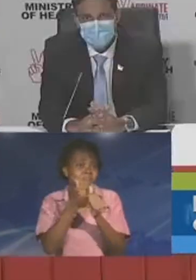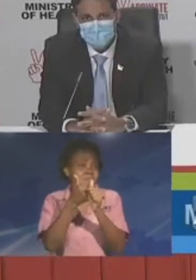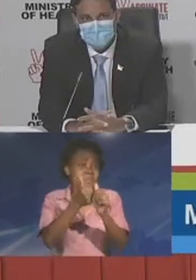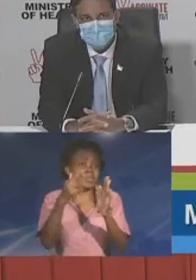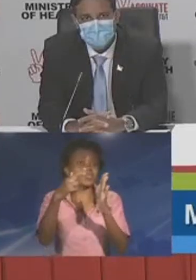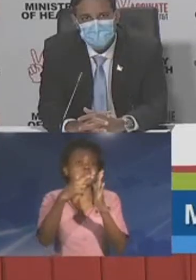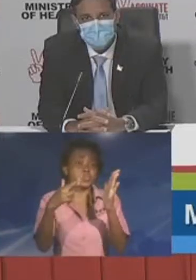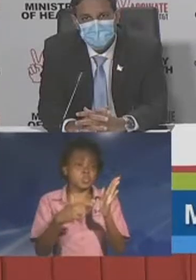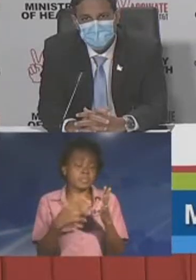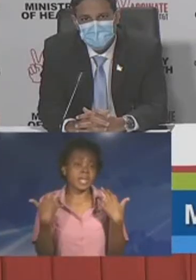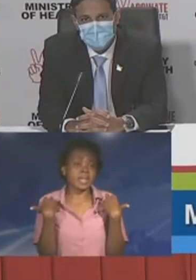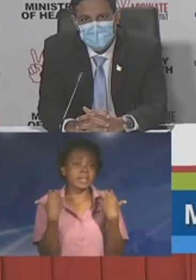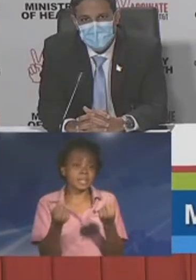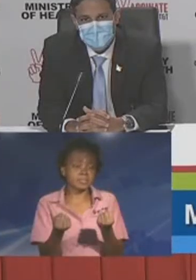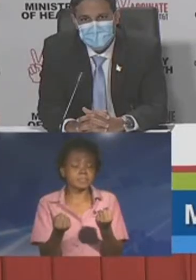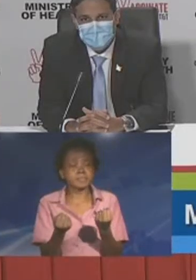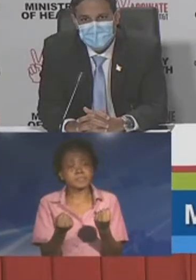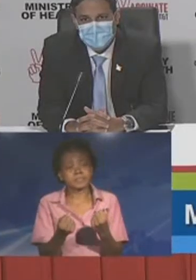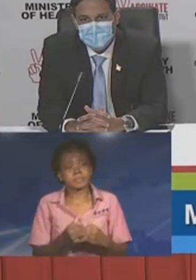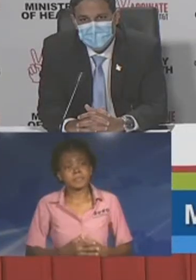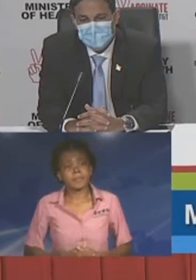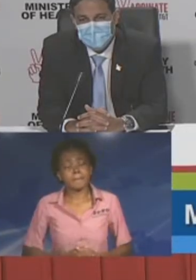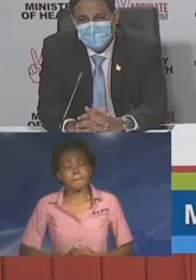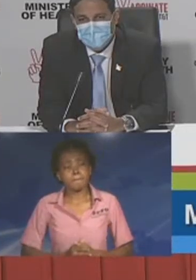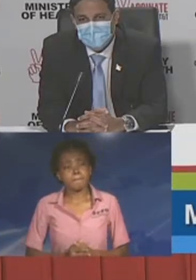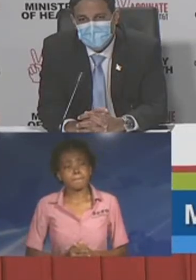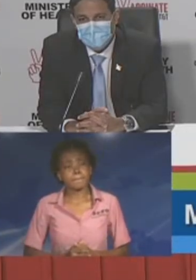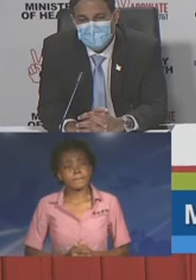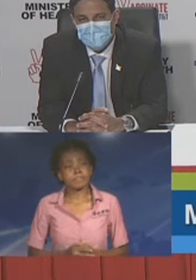we go across to Newsday for a follow-up question.